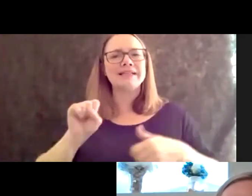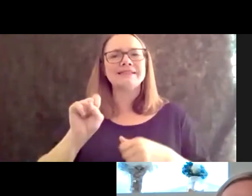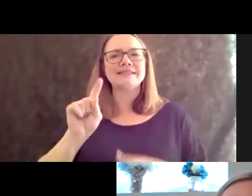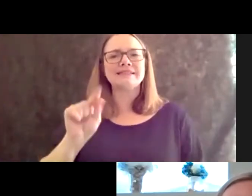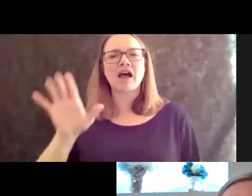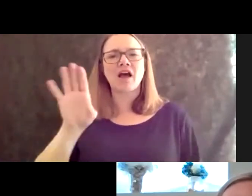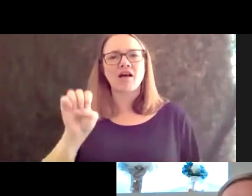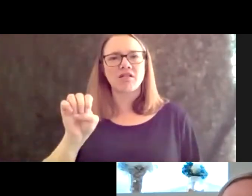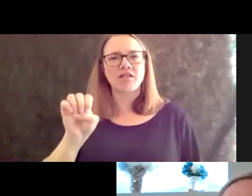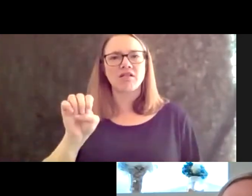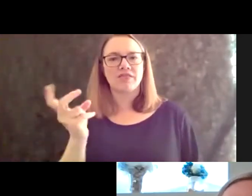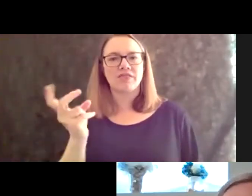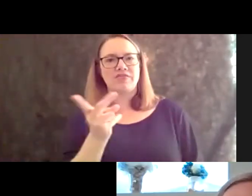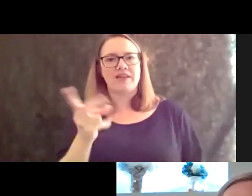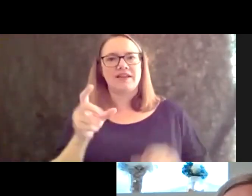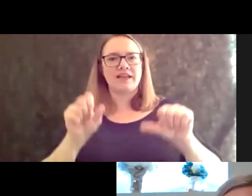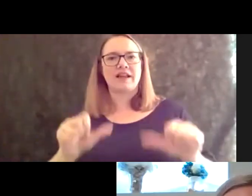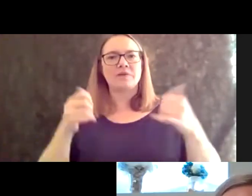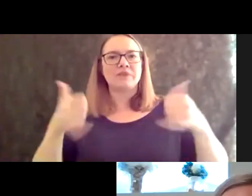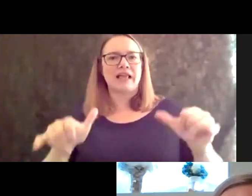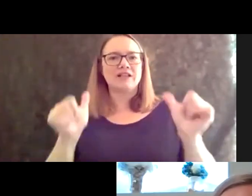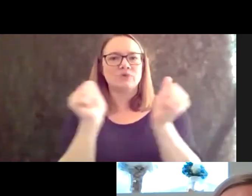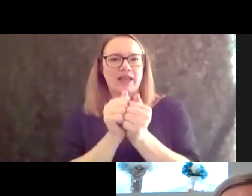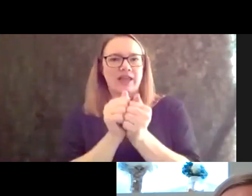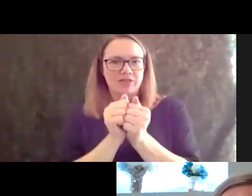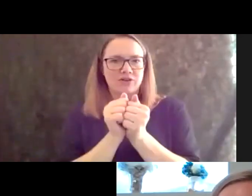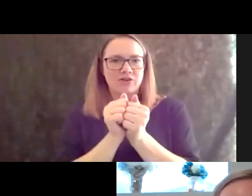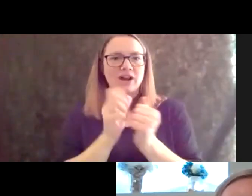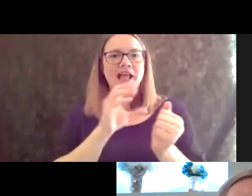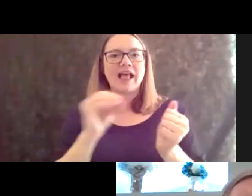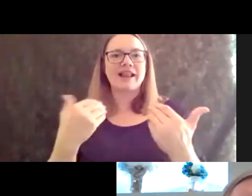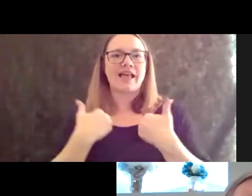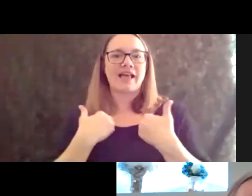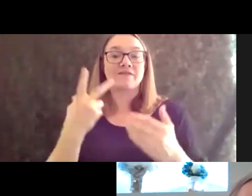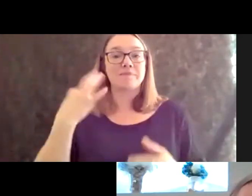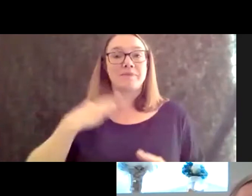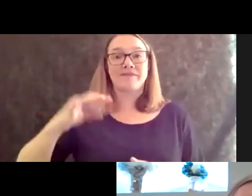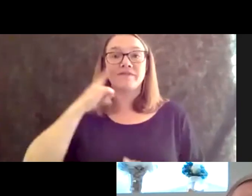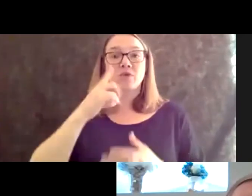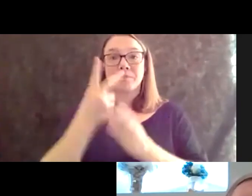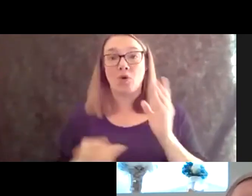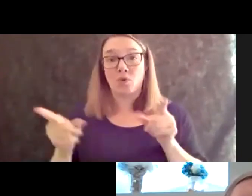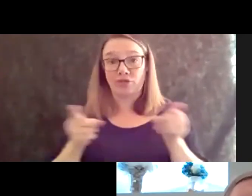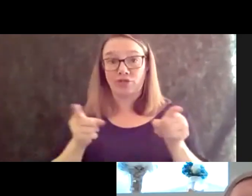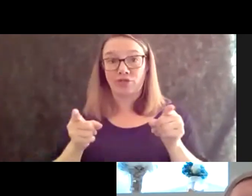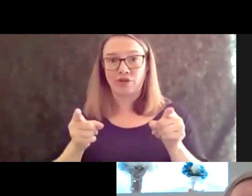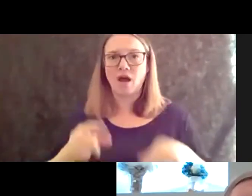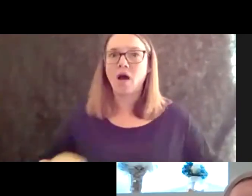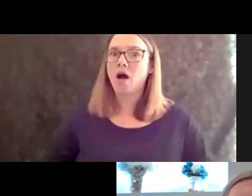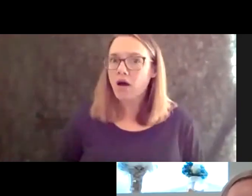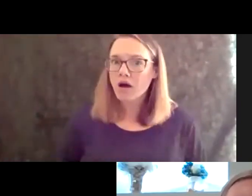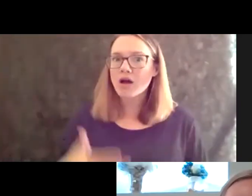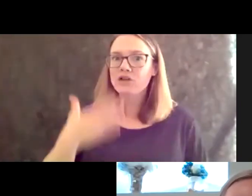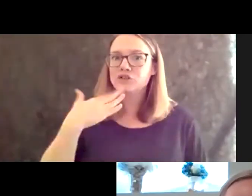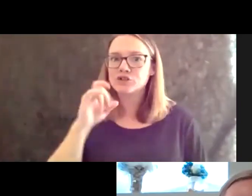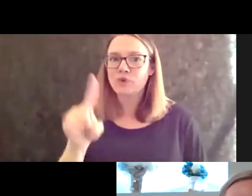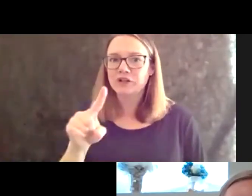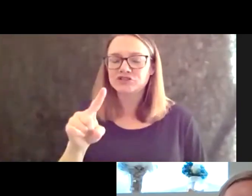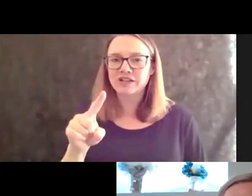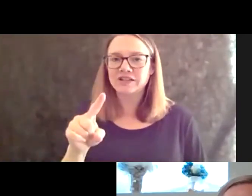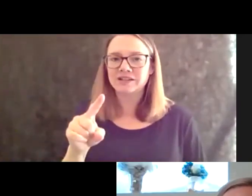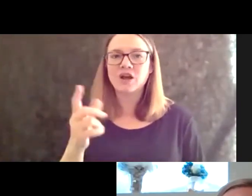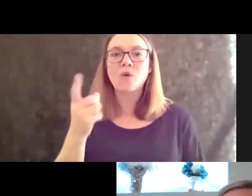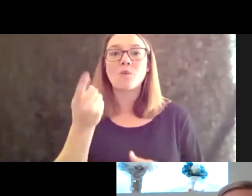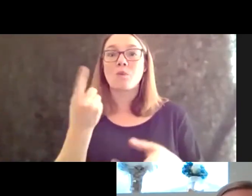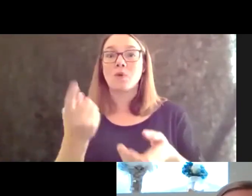ways that are fulfilling for both individuals? Ooh, that is a good question. So one thing I love about